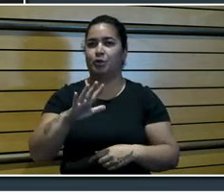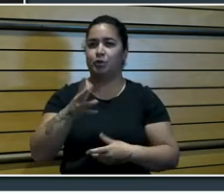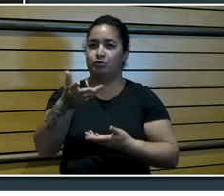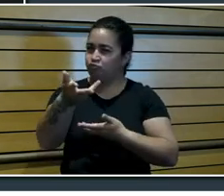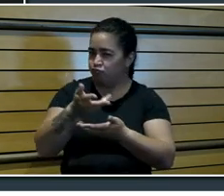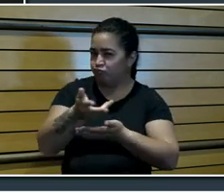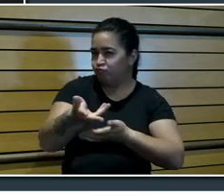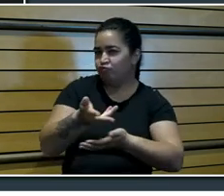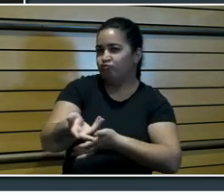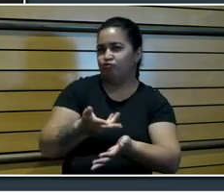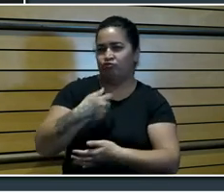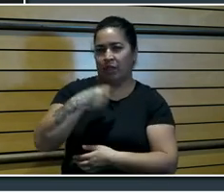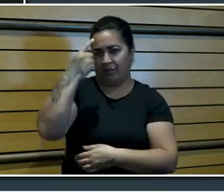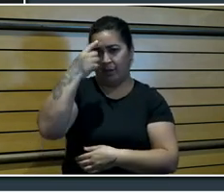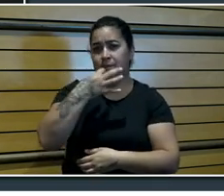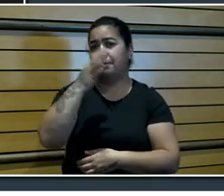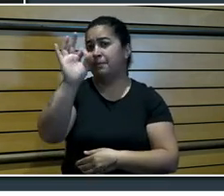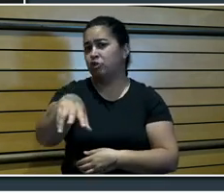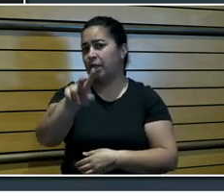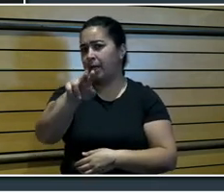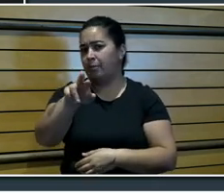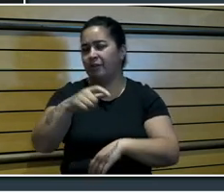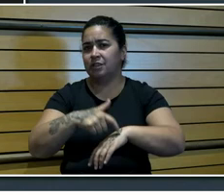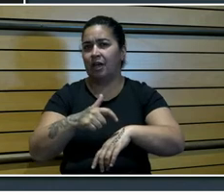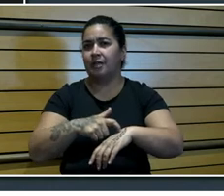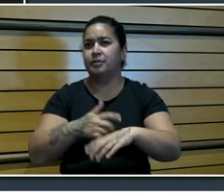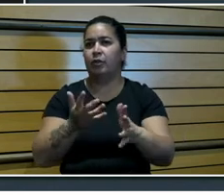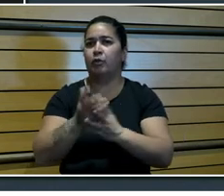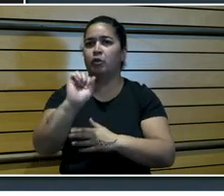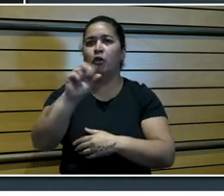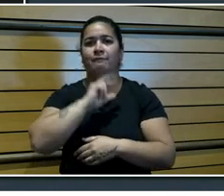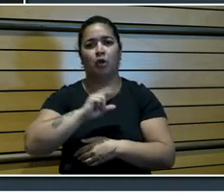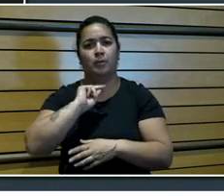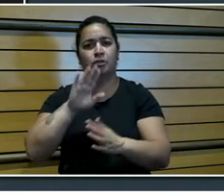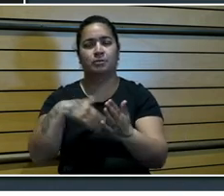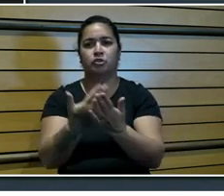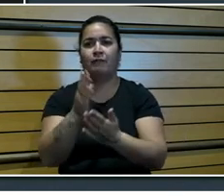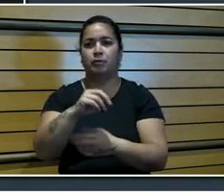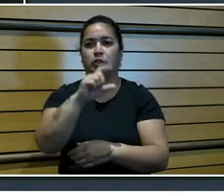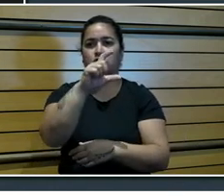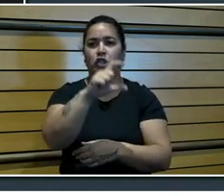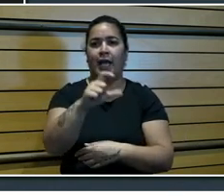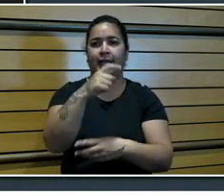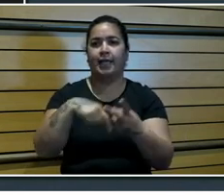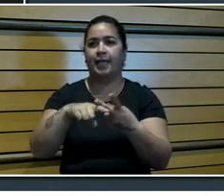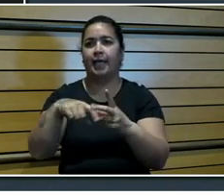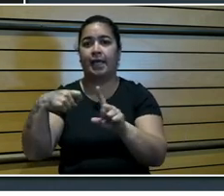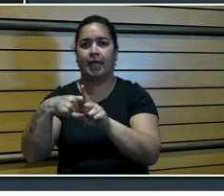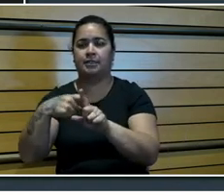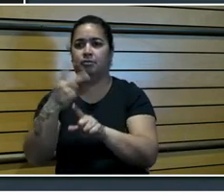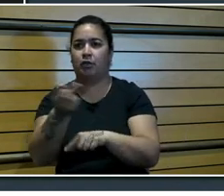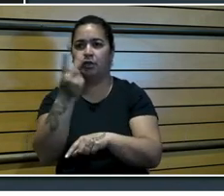you, and I think it was mentioned a couple of times in the verbal submissions from Charlie and Case, is that concept